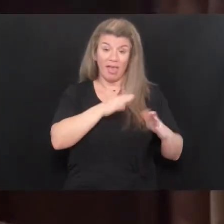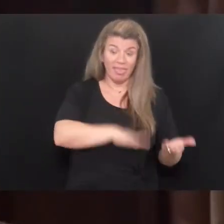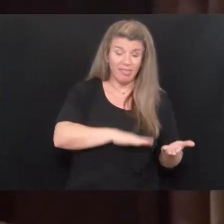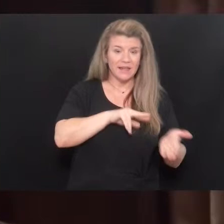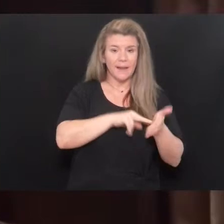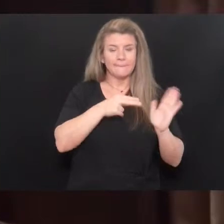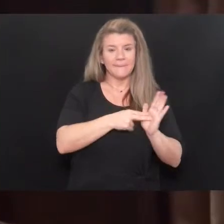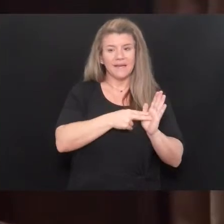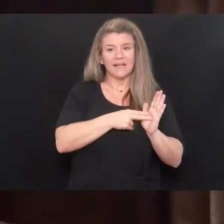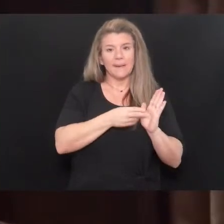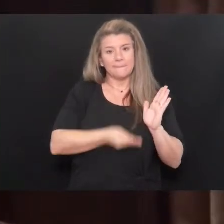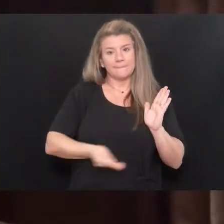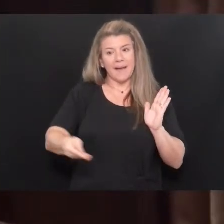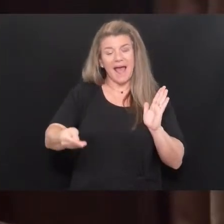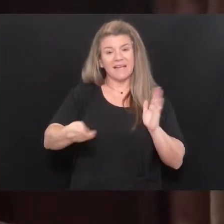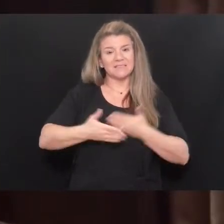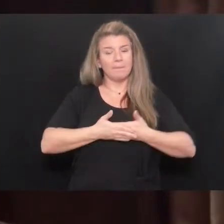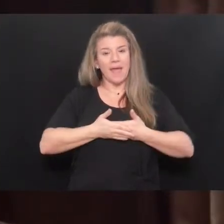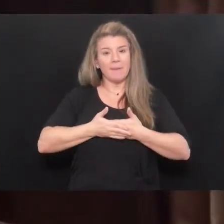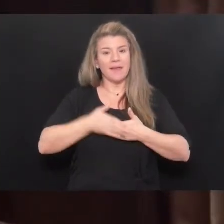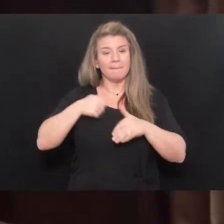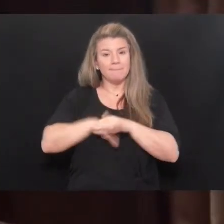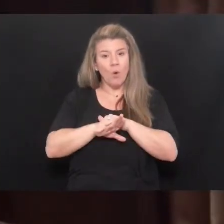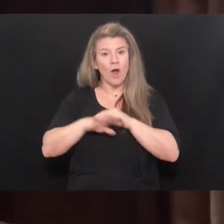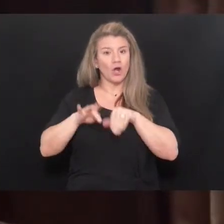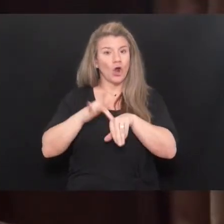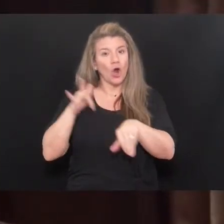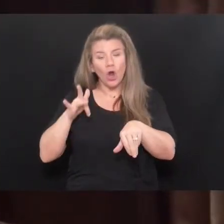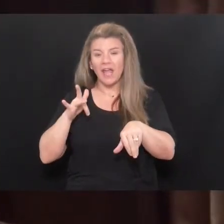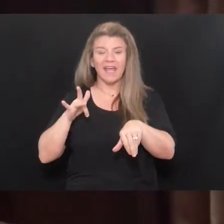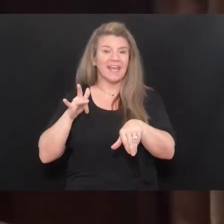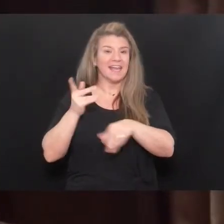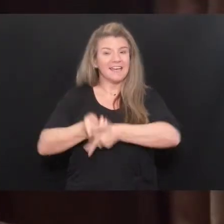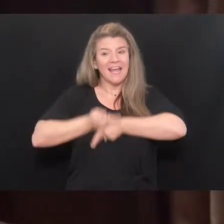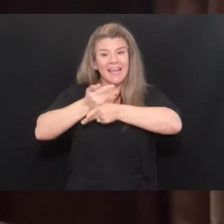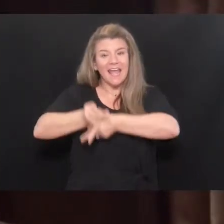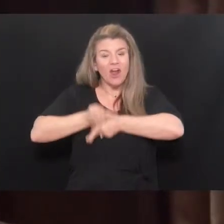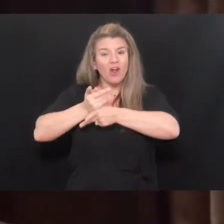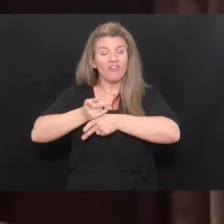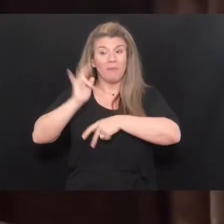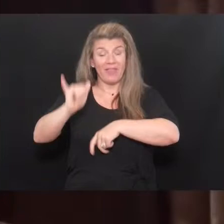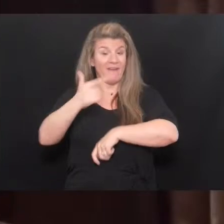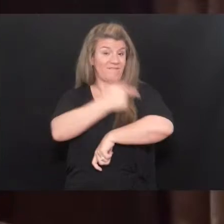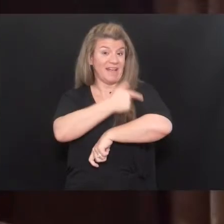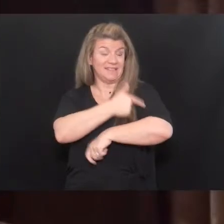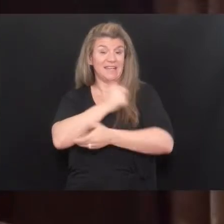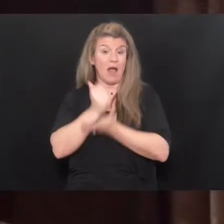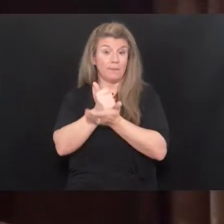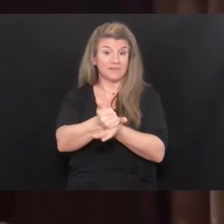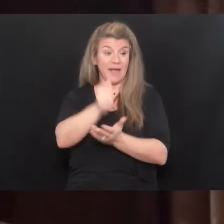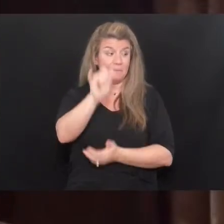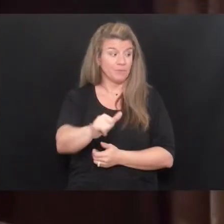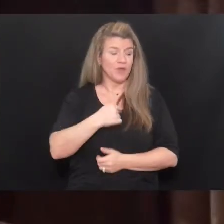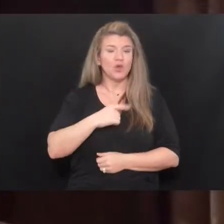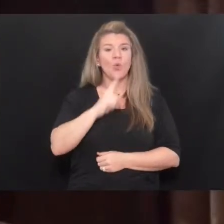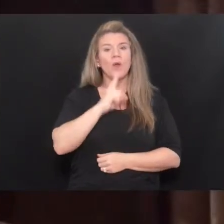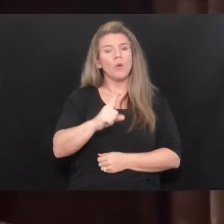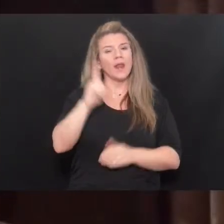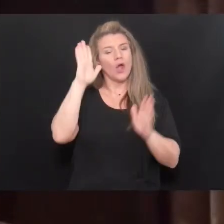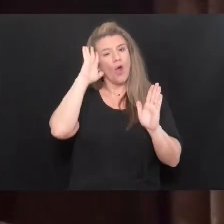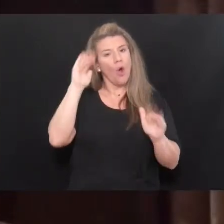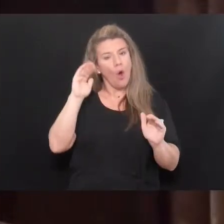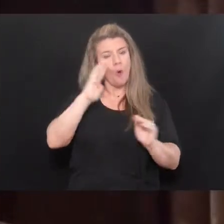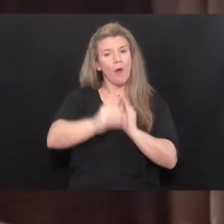baby for being born prematurely, that are taken care of by the vaccines. And so we really do hope that all